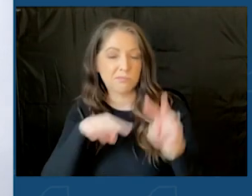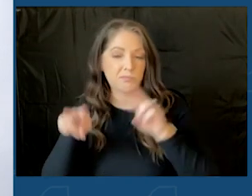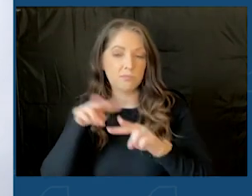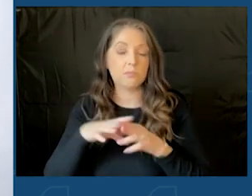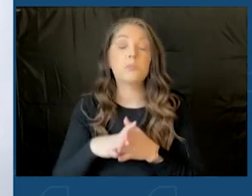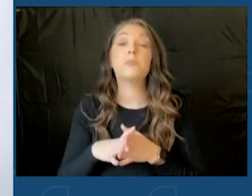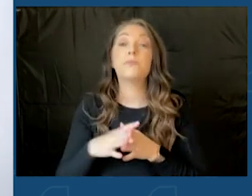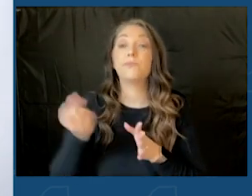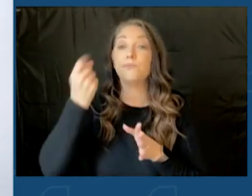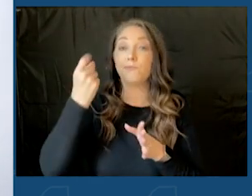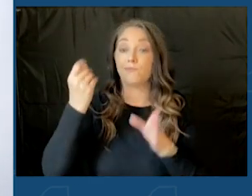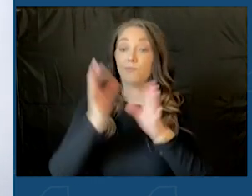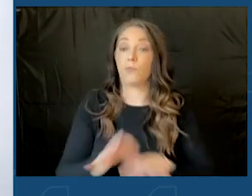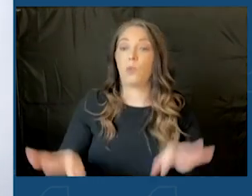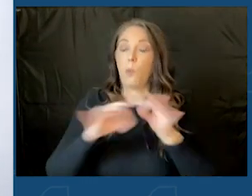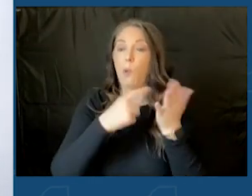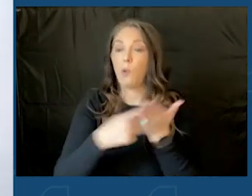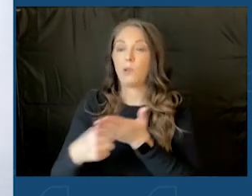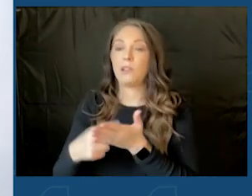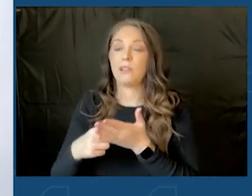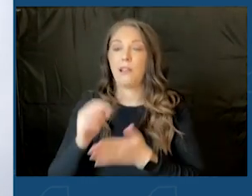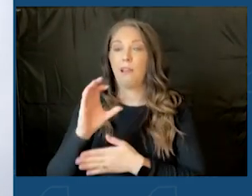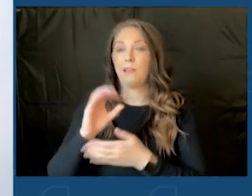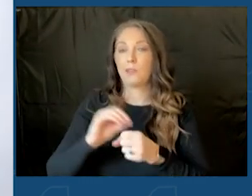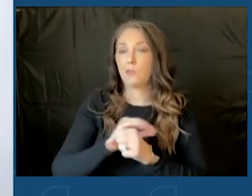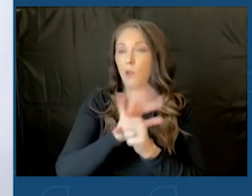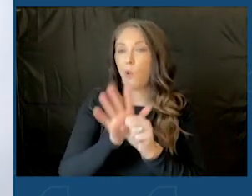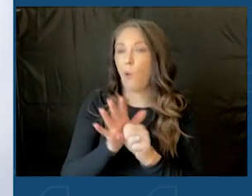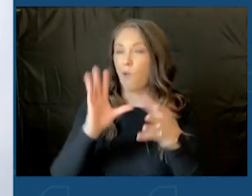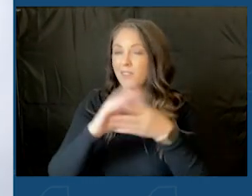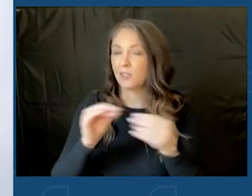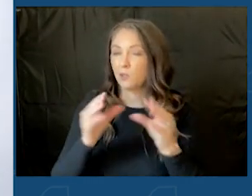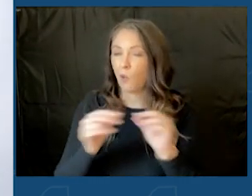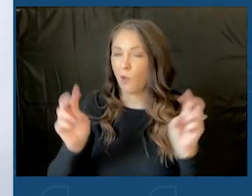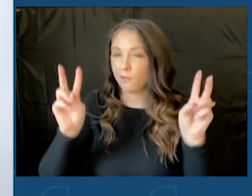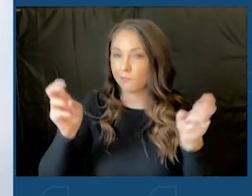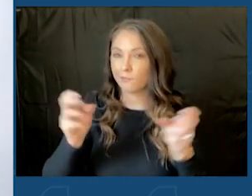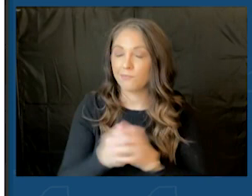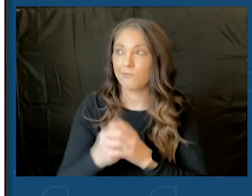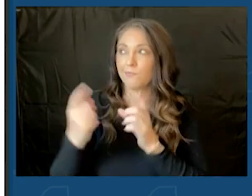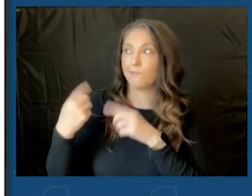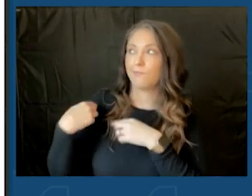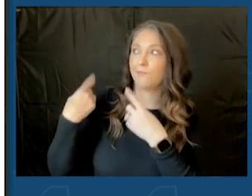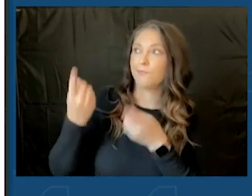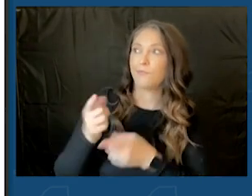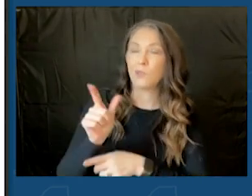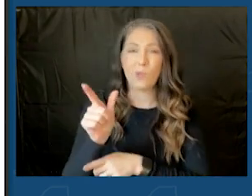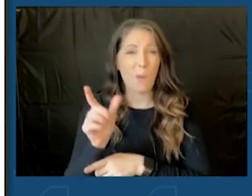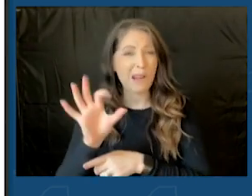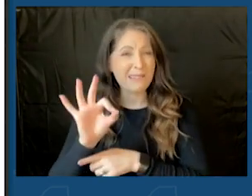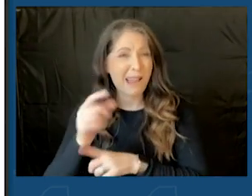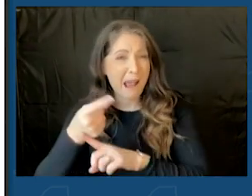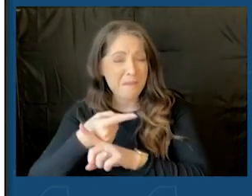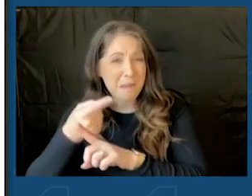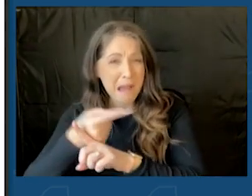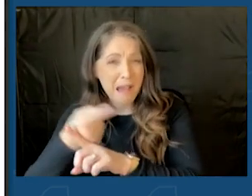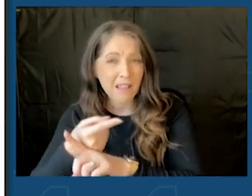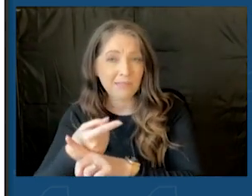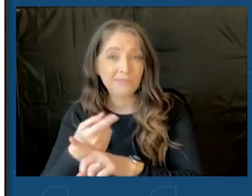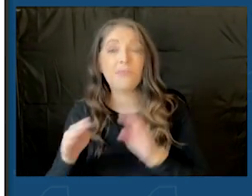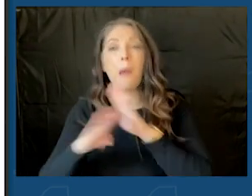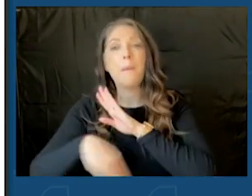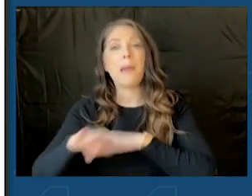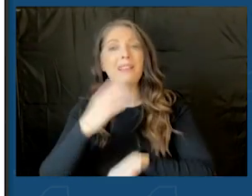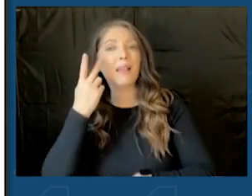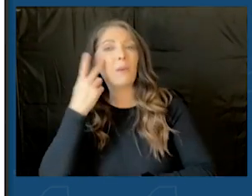in the COVID story. It's been going on a very long time, about 28, 29 months. And basically we're seeing numbers that are similar